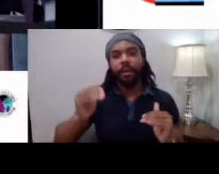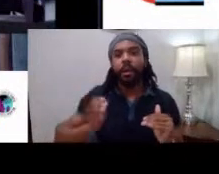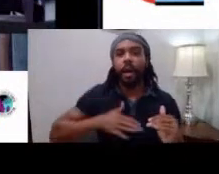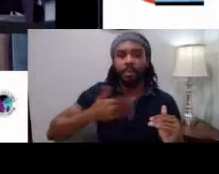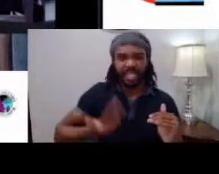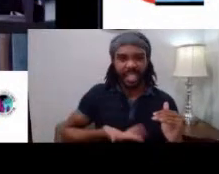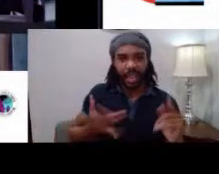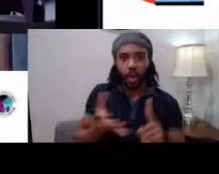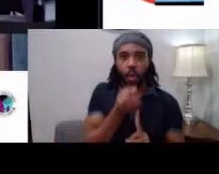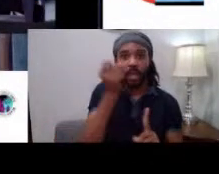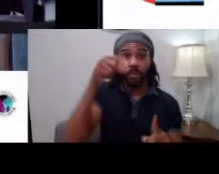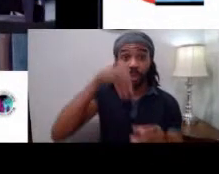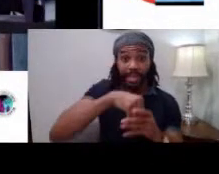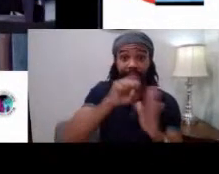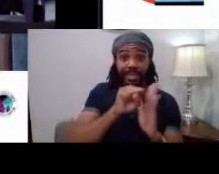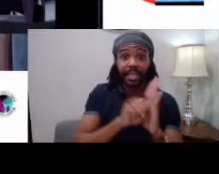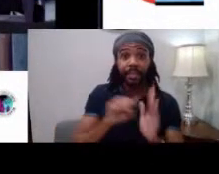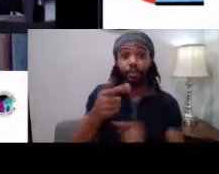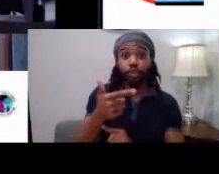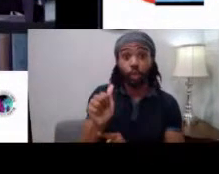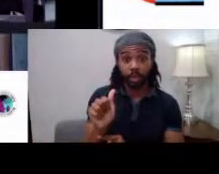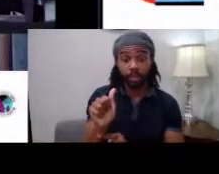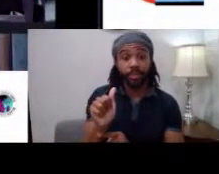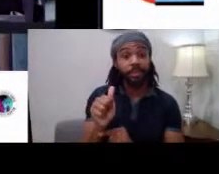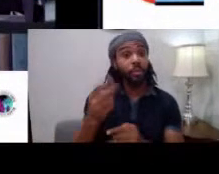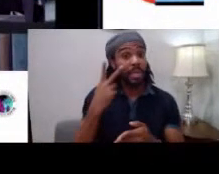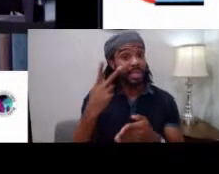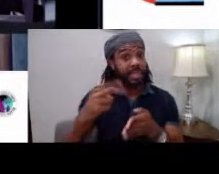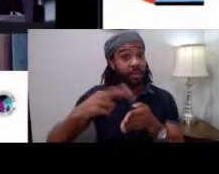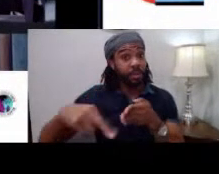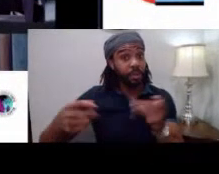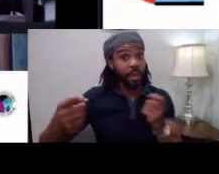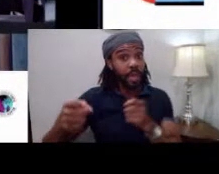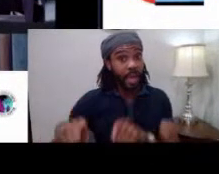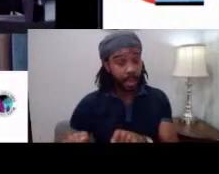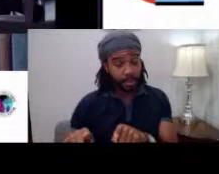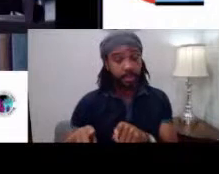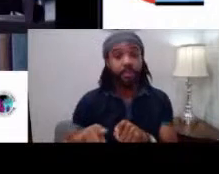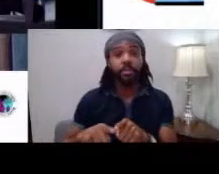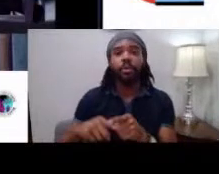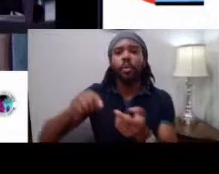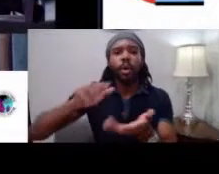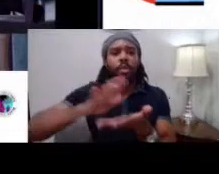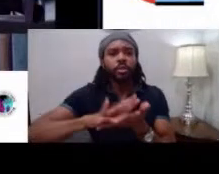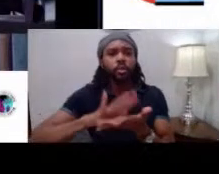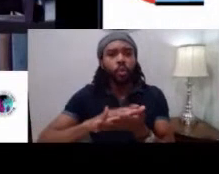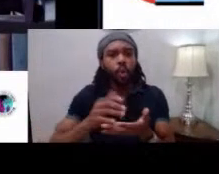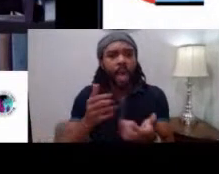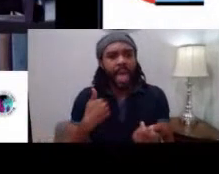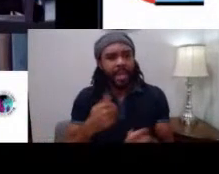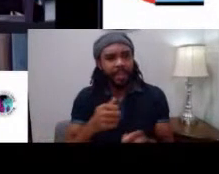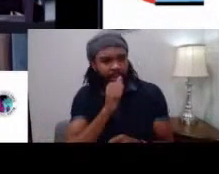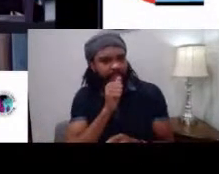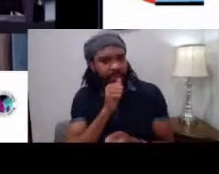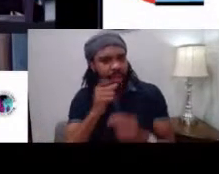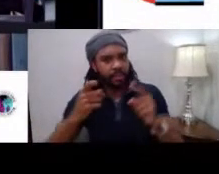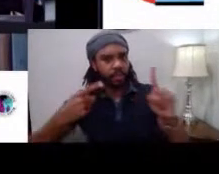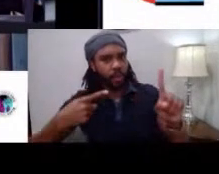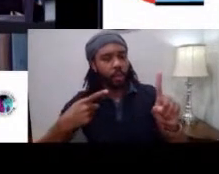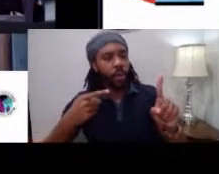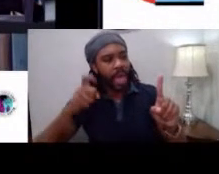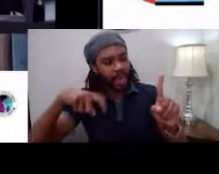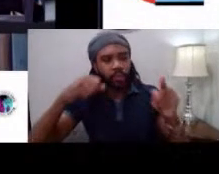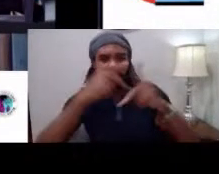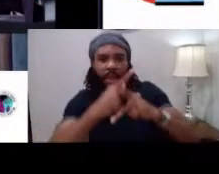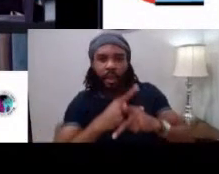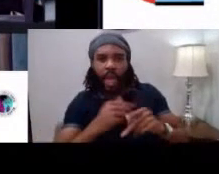a result, one nagging challenge that right-wing operatives with the school privatization agenda had was to figure out how to